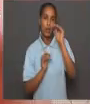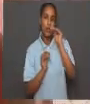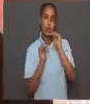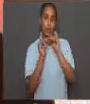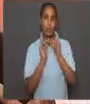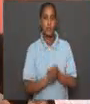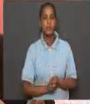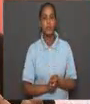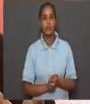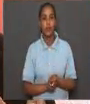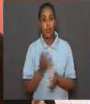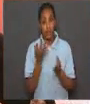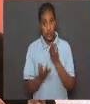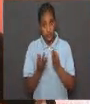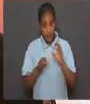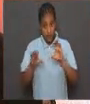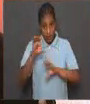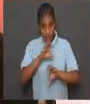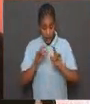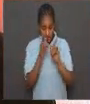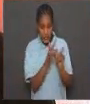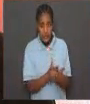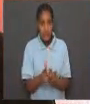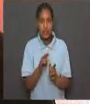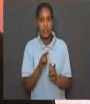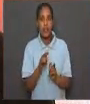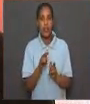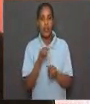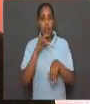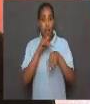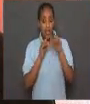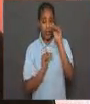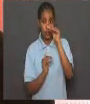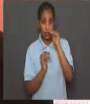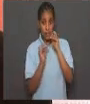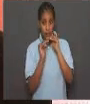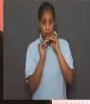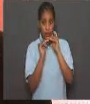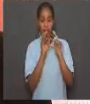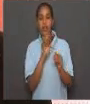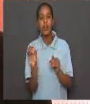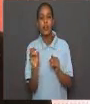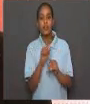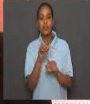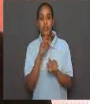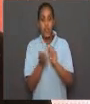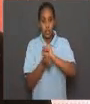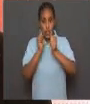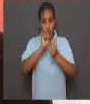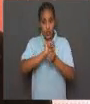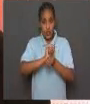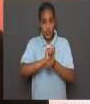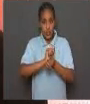equilibrium. If a chemical system is at equilibrium and there is a